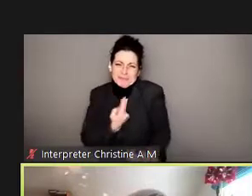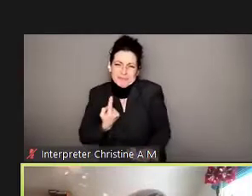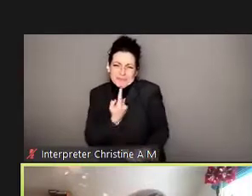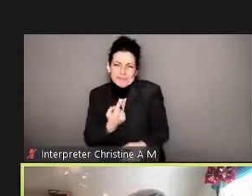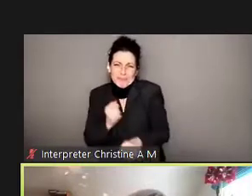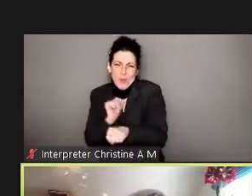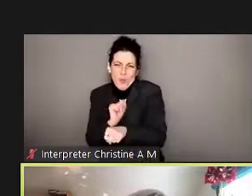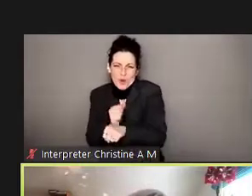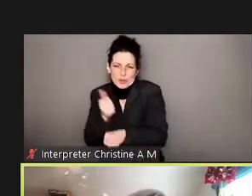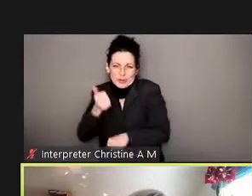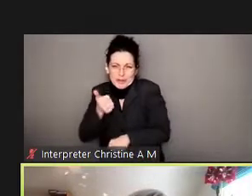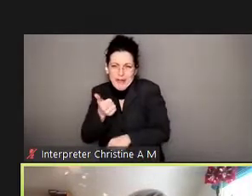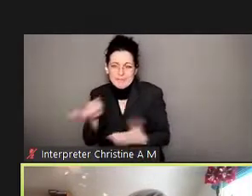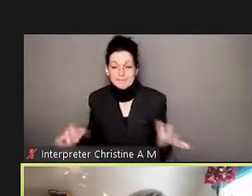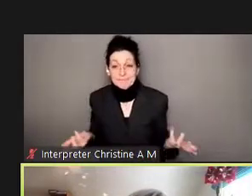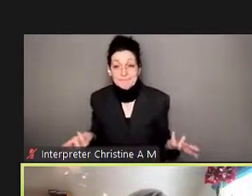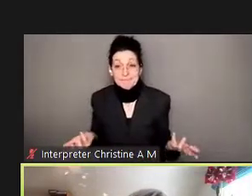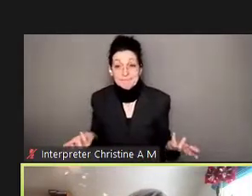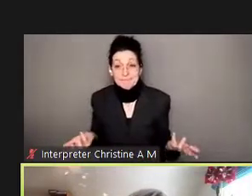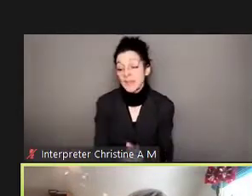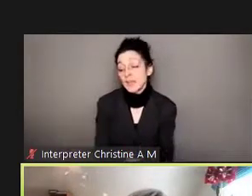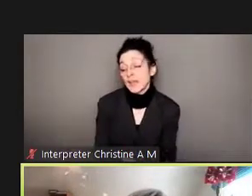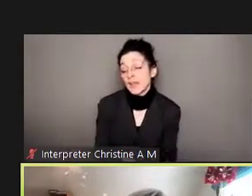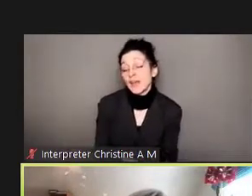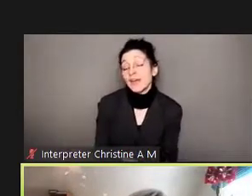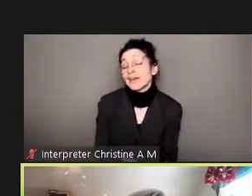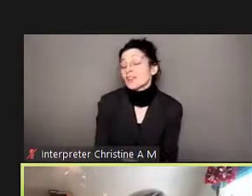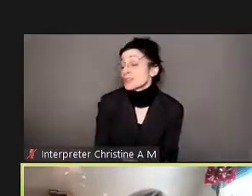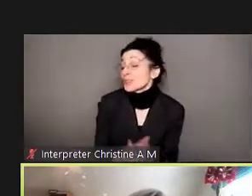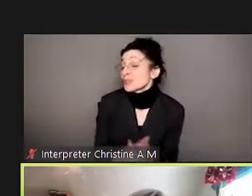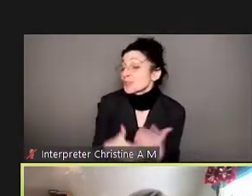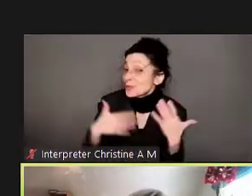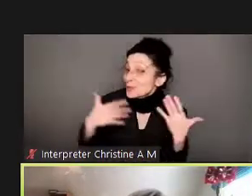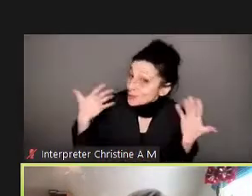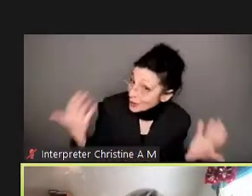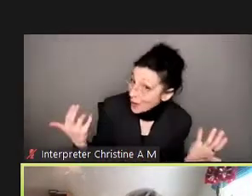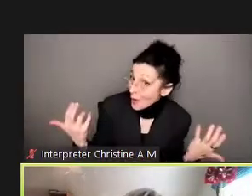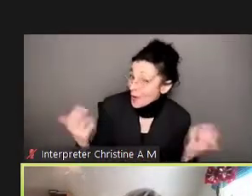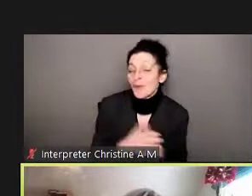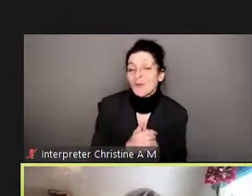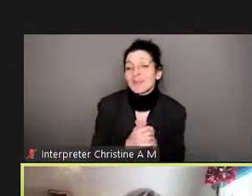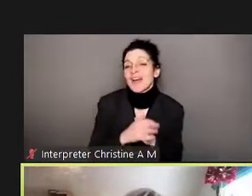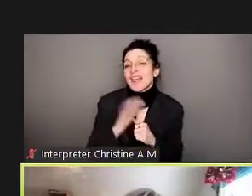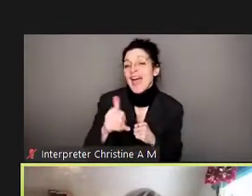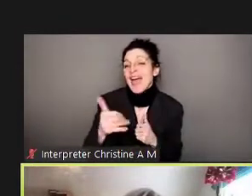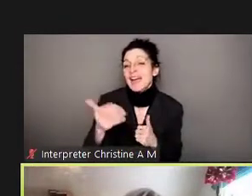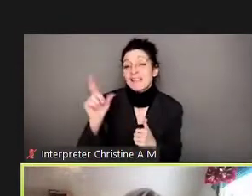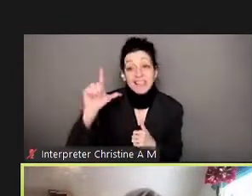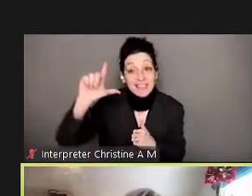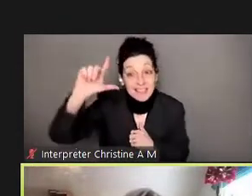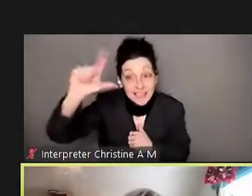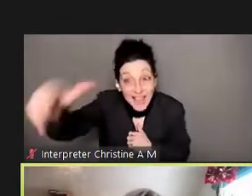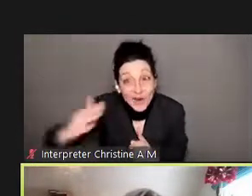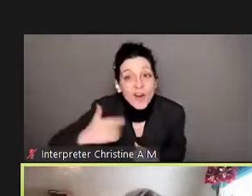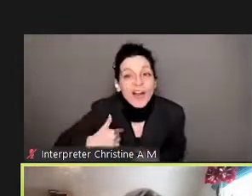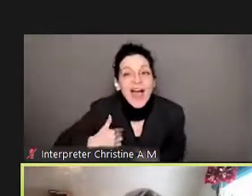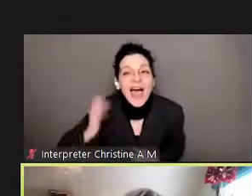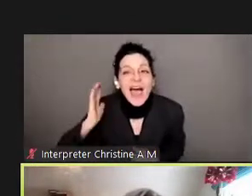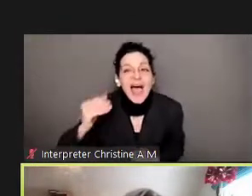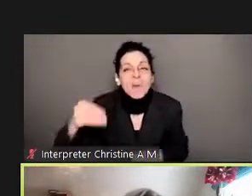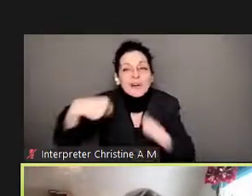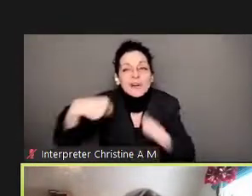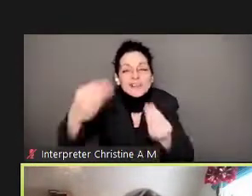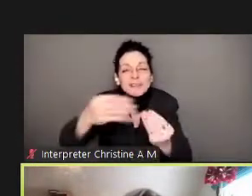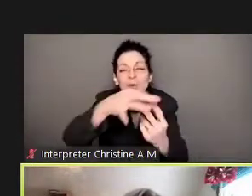this workshop, I just want to give folks a heads up that I'll be giving you a choice between working on your own or going